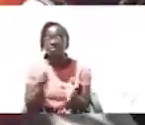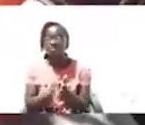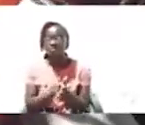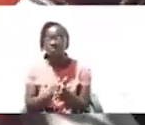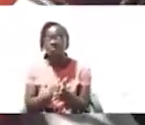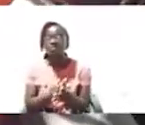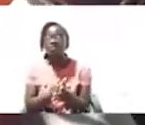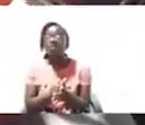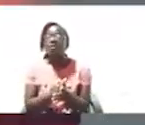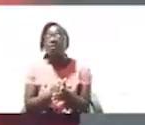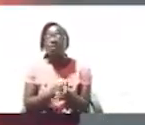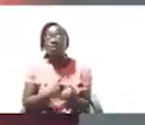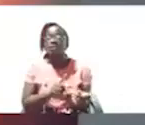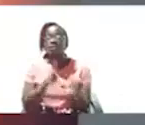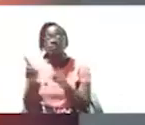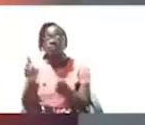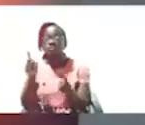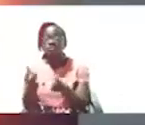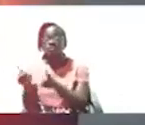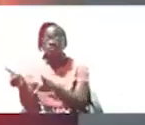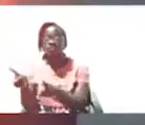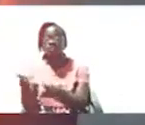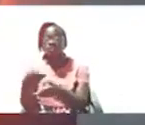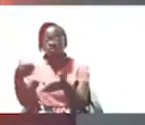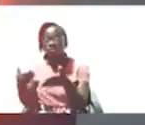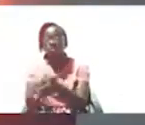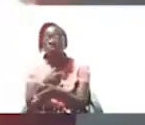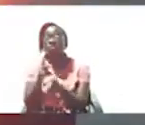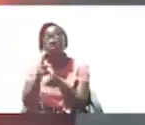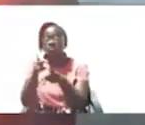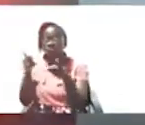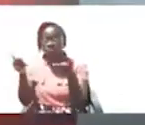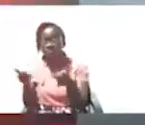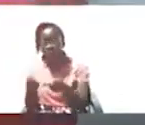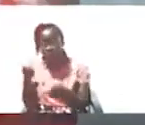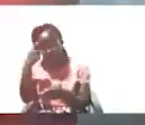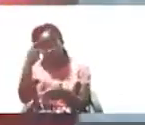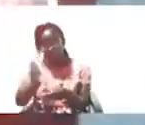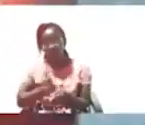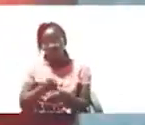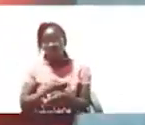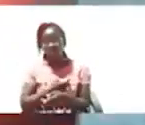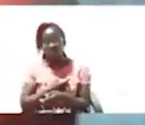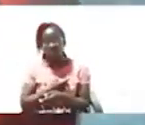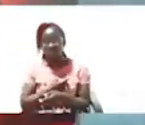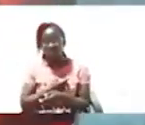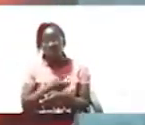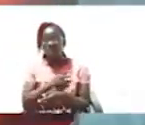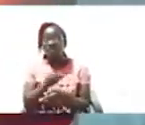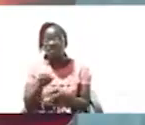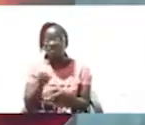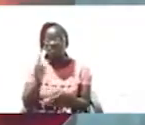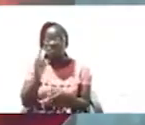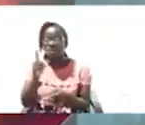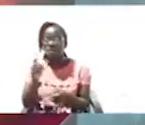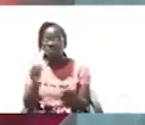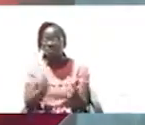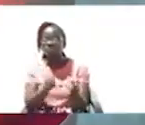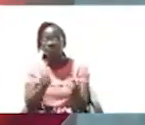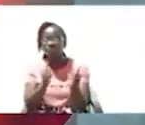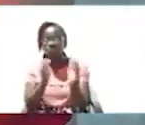And Thomas said, we don't know the place. And say, he said, Munim, you know, Munim, I